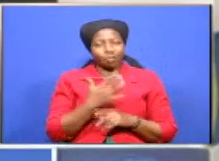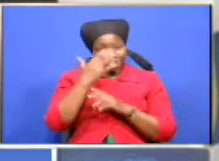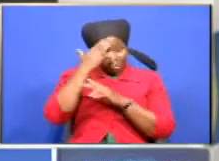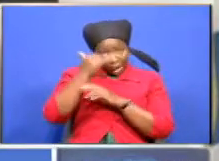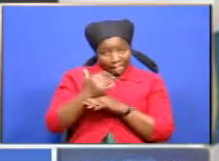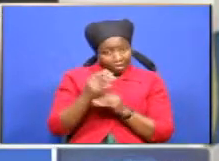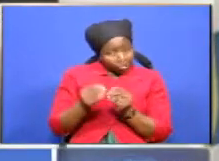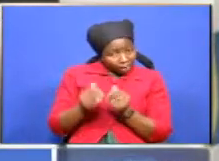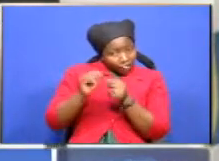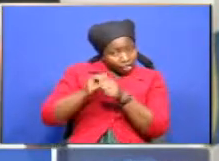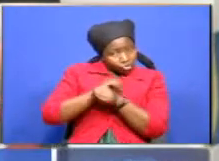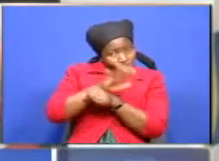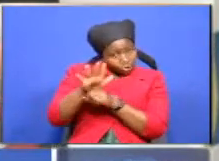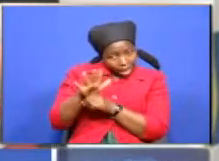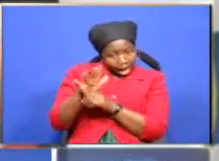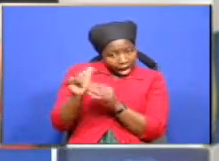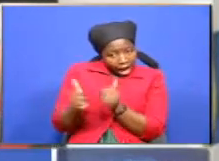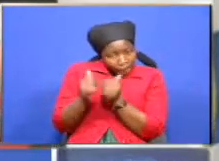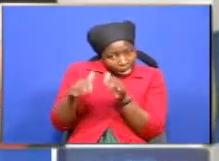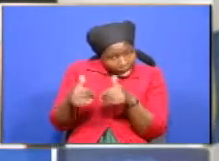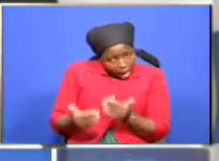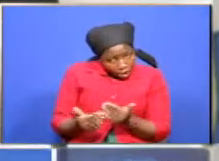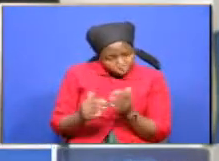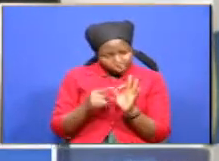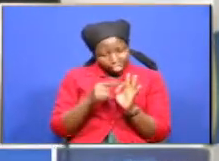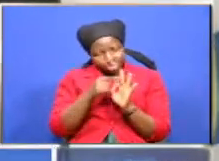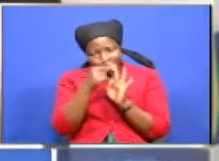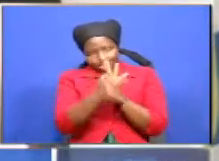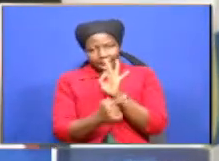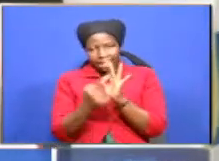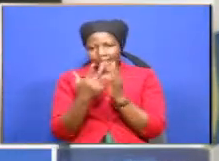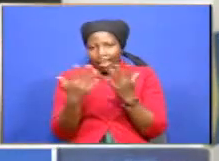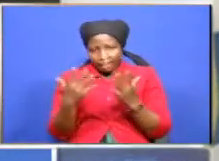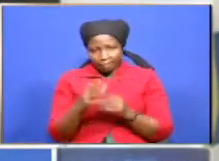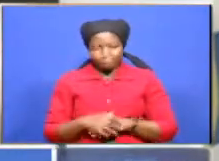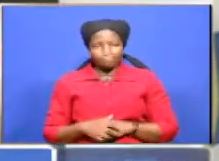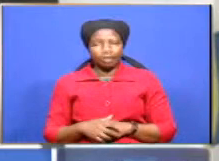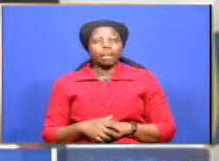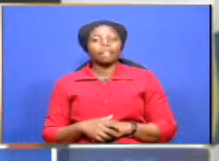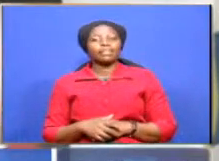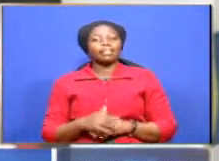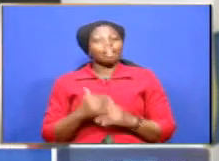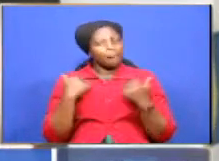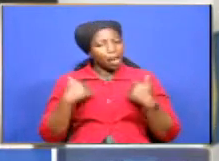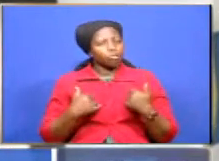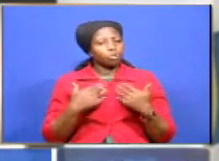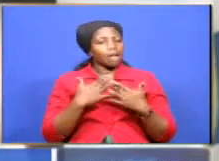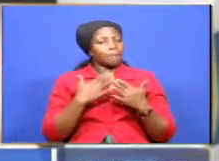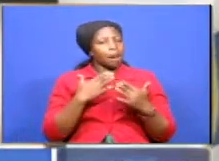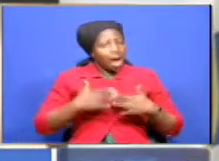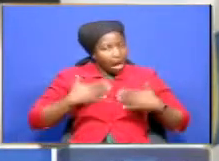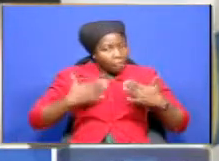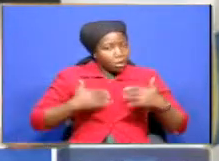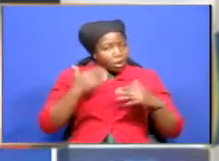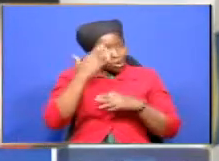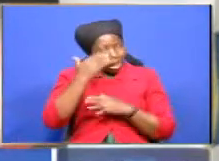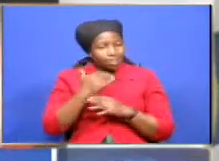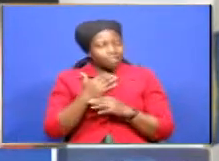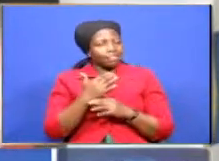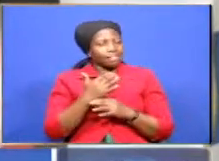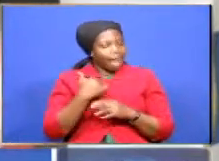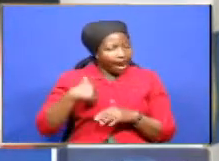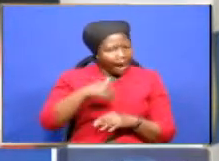COVID is only three things. And I'm glad that every effort from us, from national